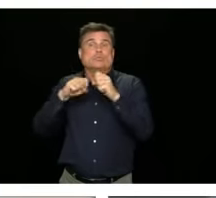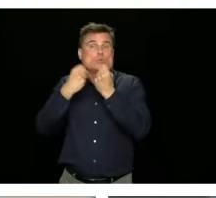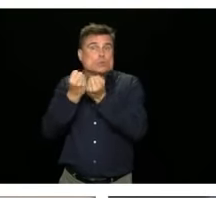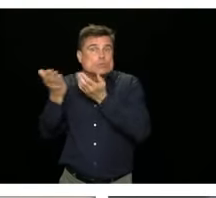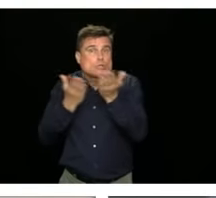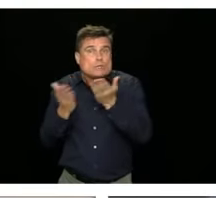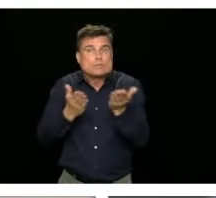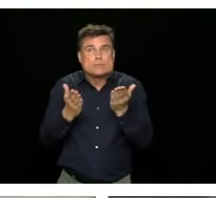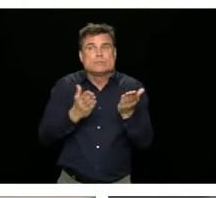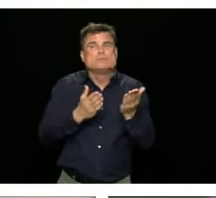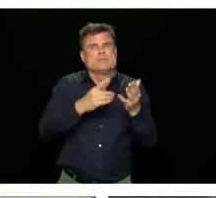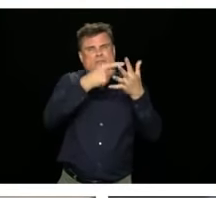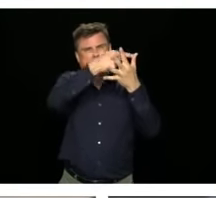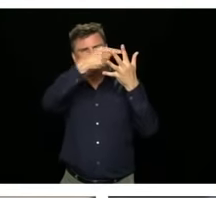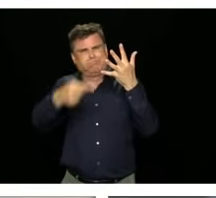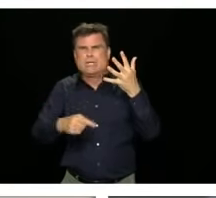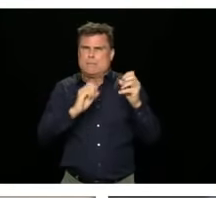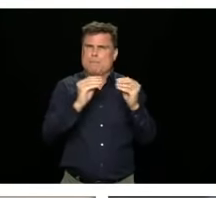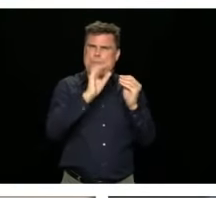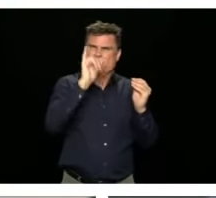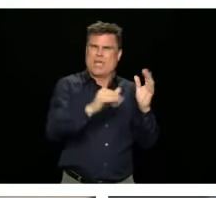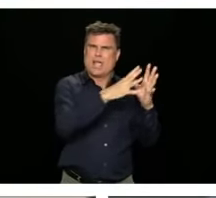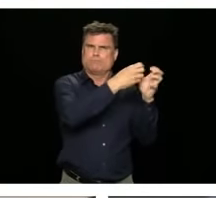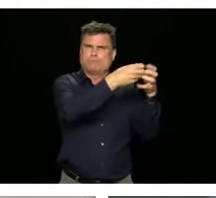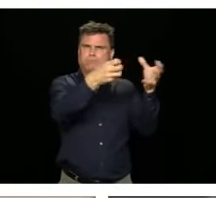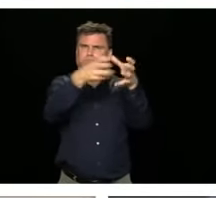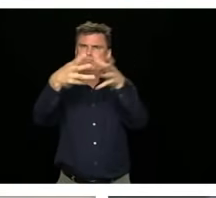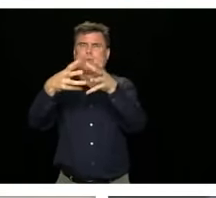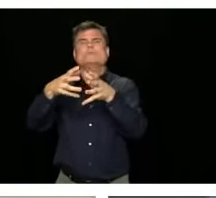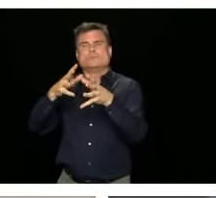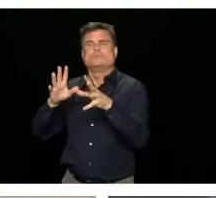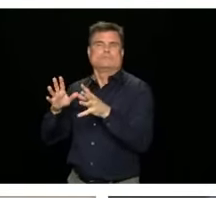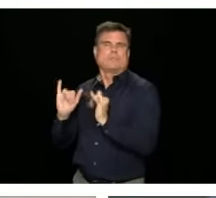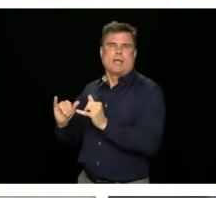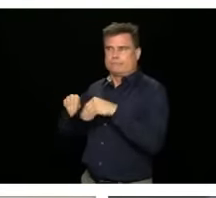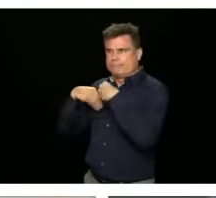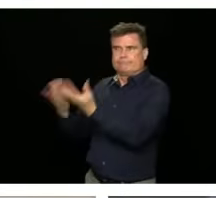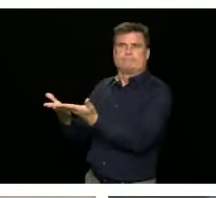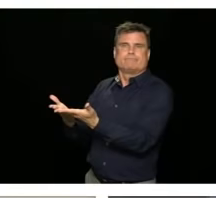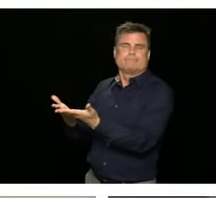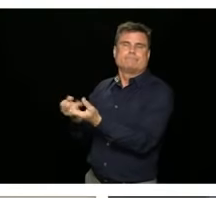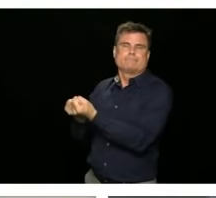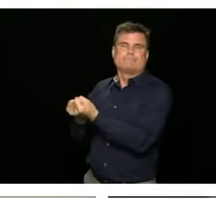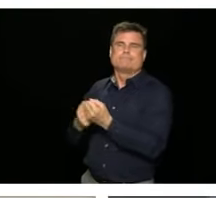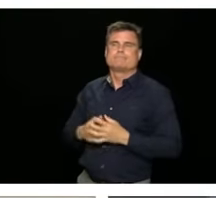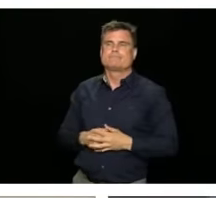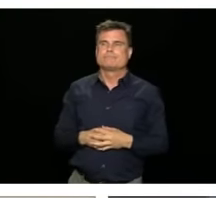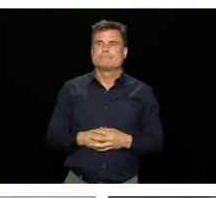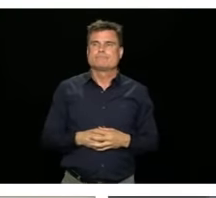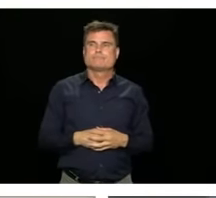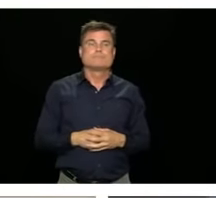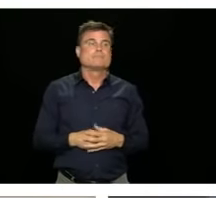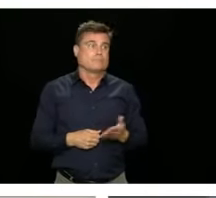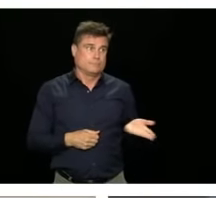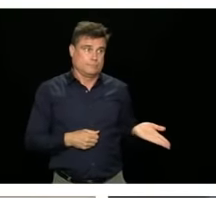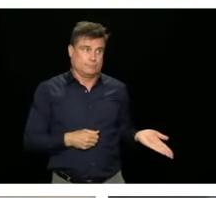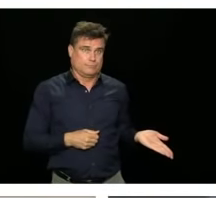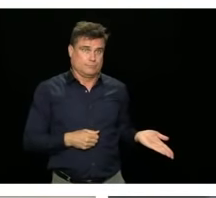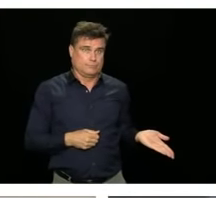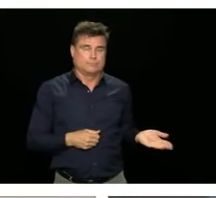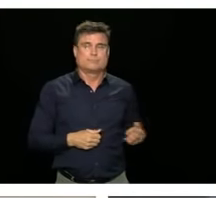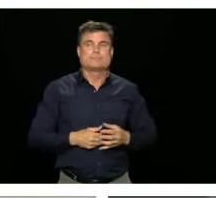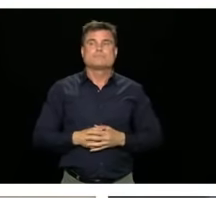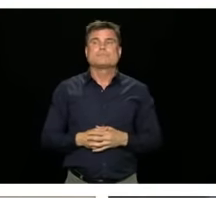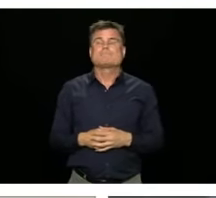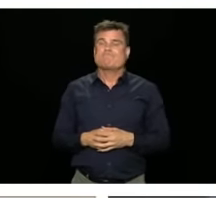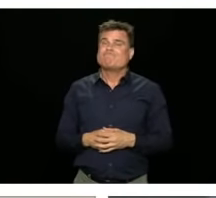But being able to trust in our authorities, whether it's the police or the government or your community Hubs and Spokes Resilience